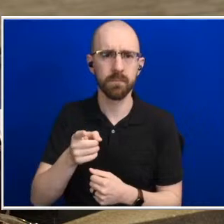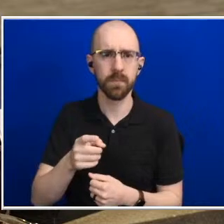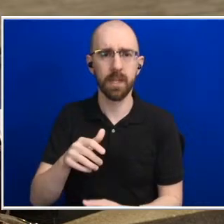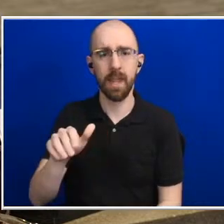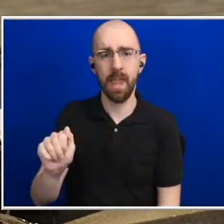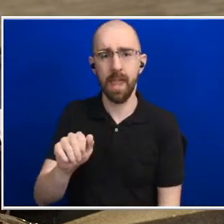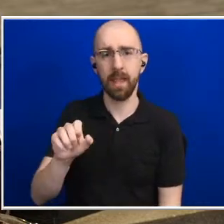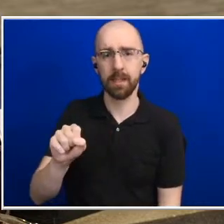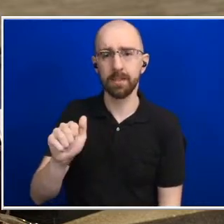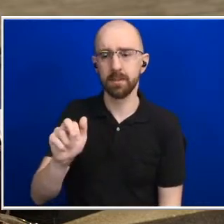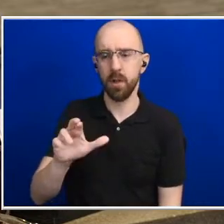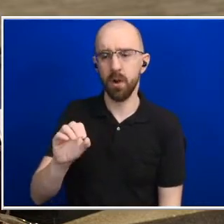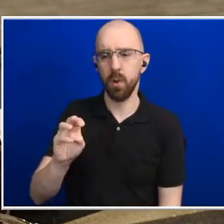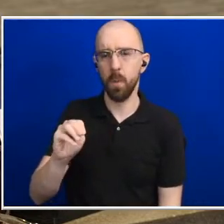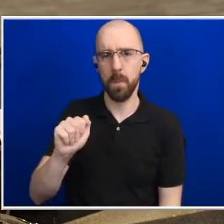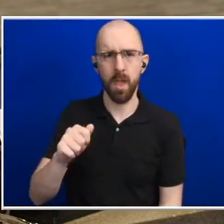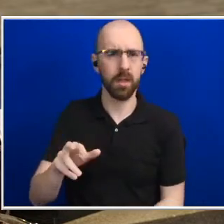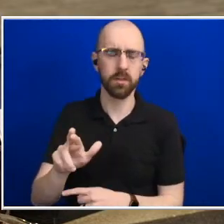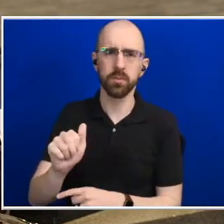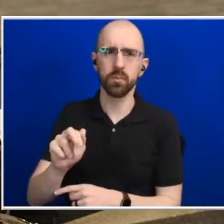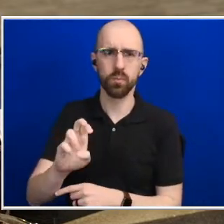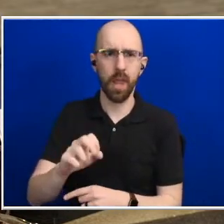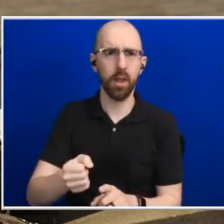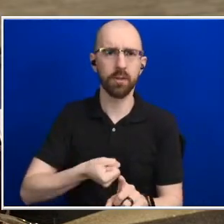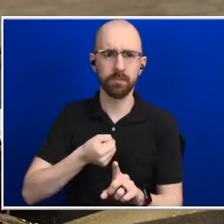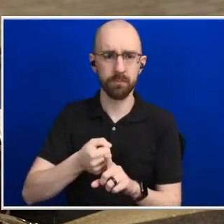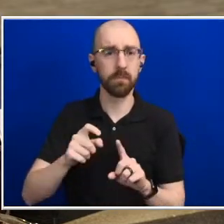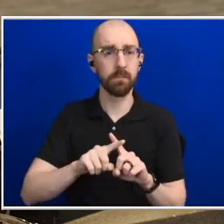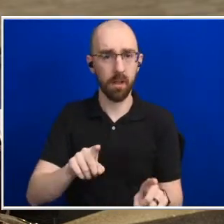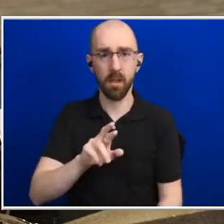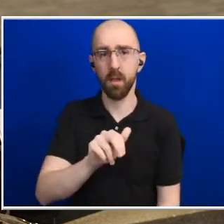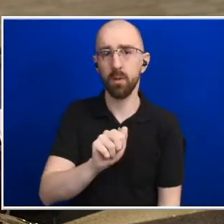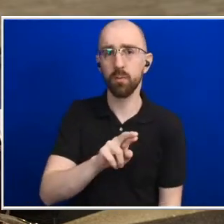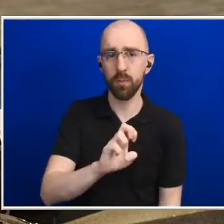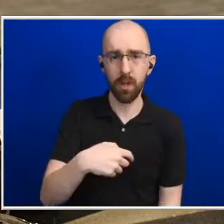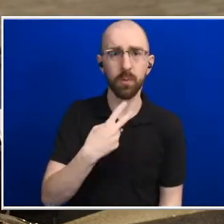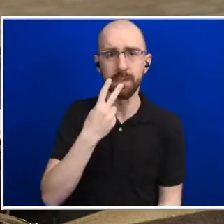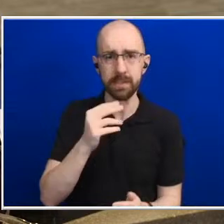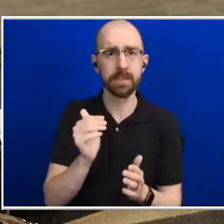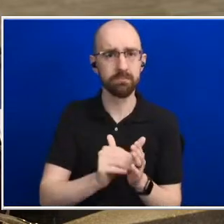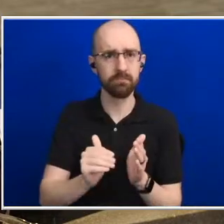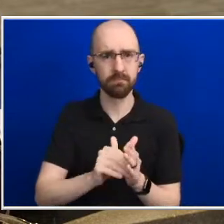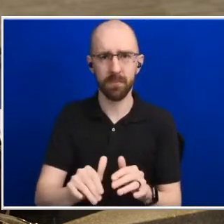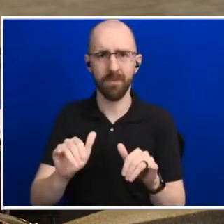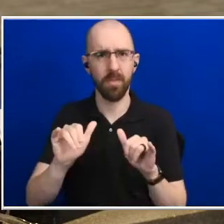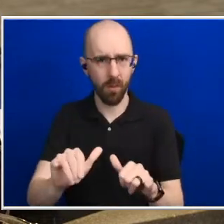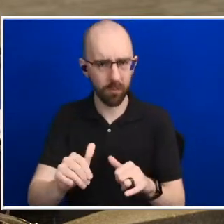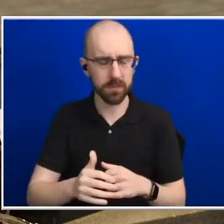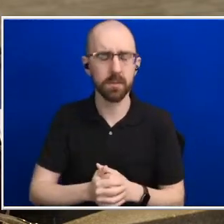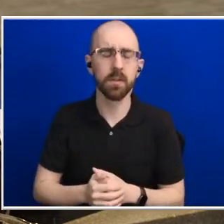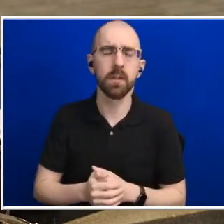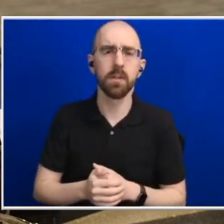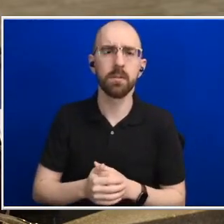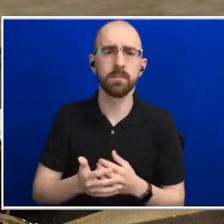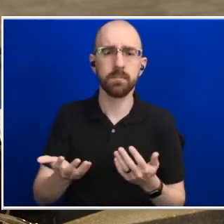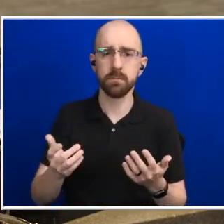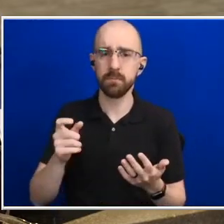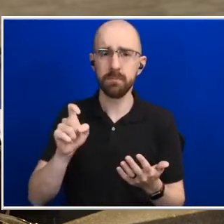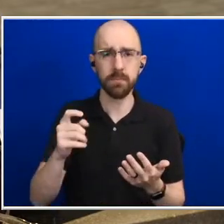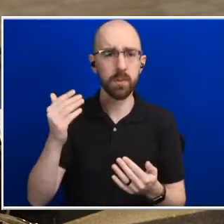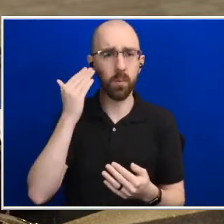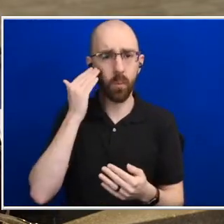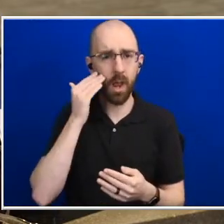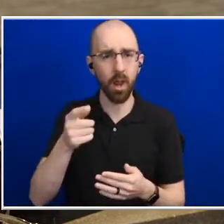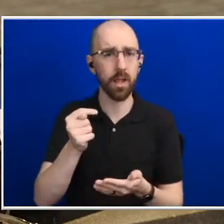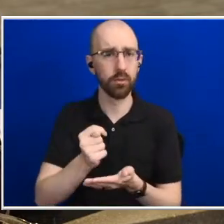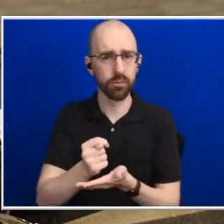extremely rare. But of those rarities, we see a fair amount of these. And one has to be aware of them and treat them in the